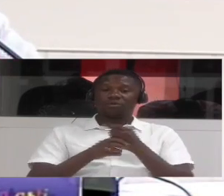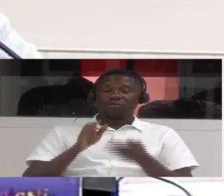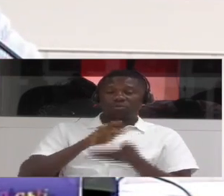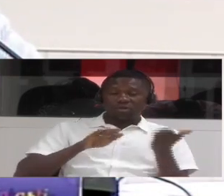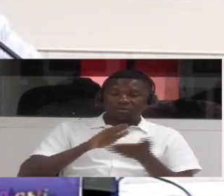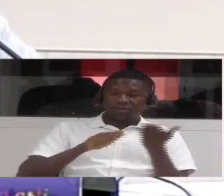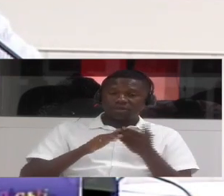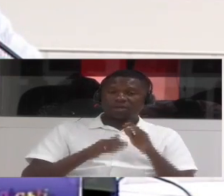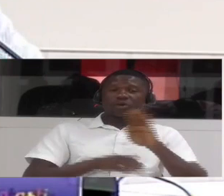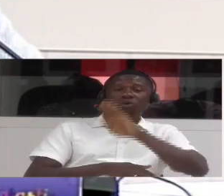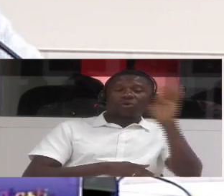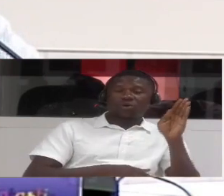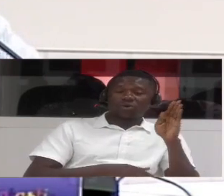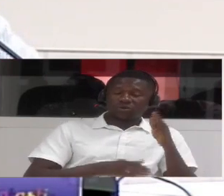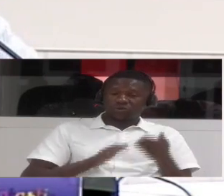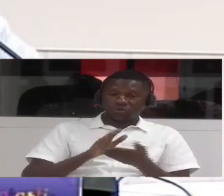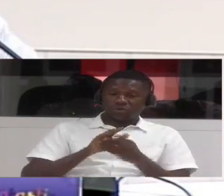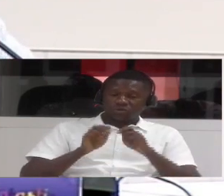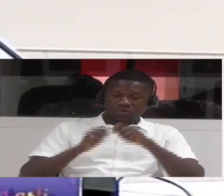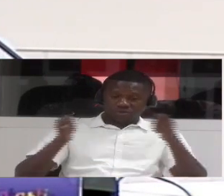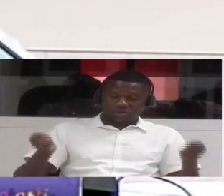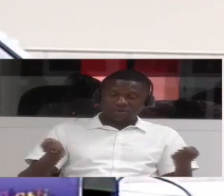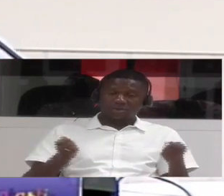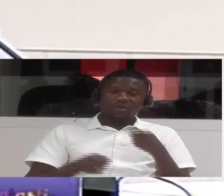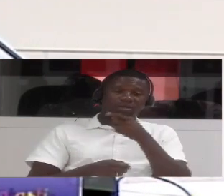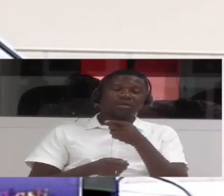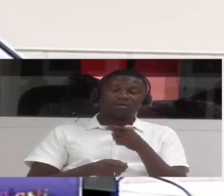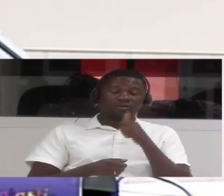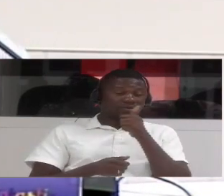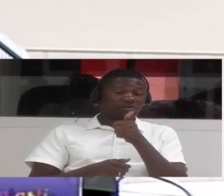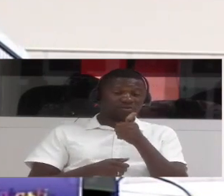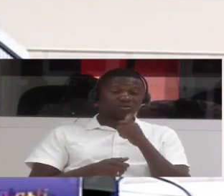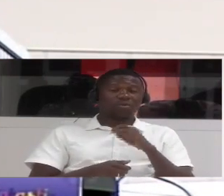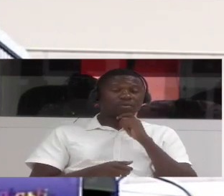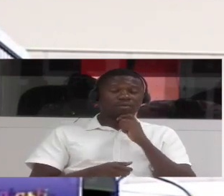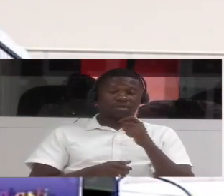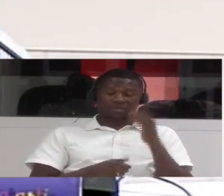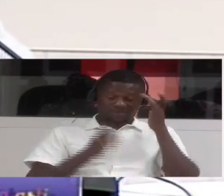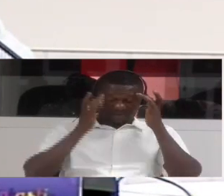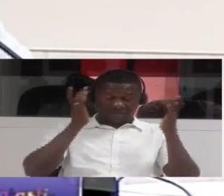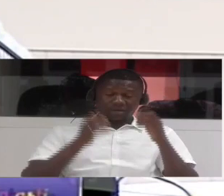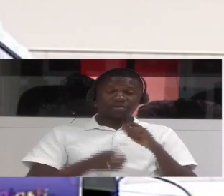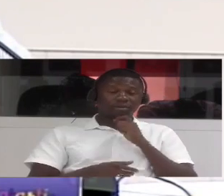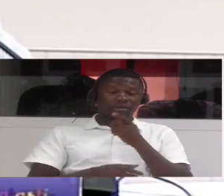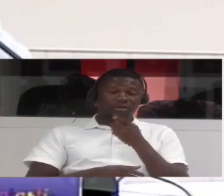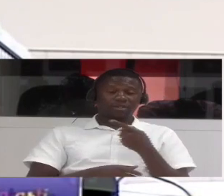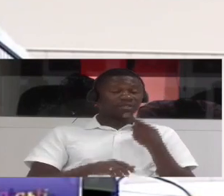colored newspaper. So he also is a very brilliant guy. So on this instance,